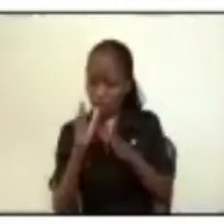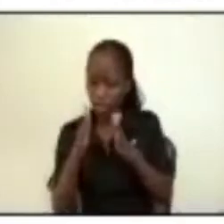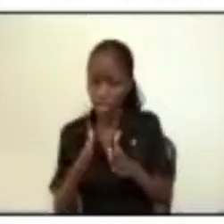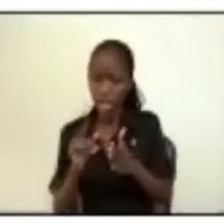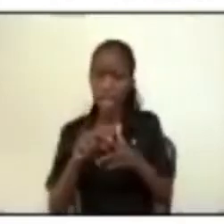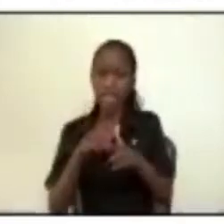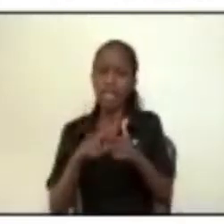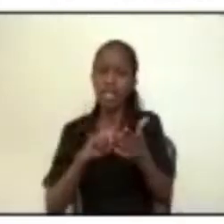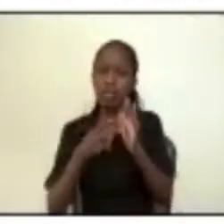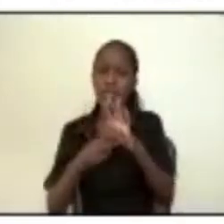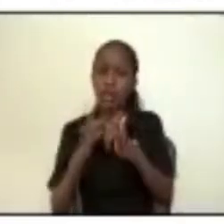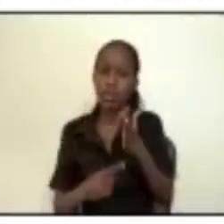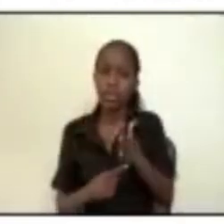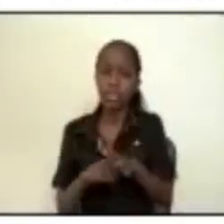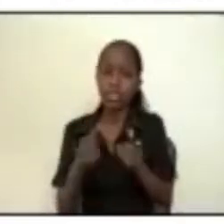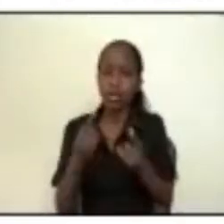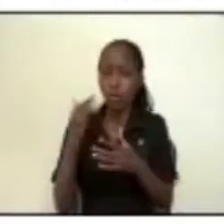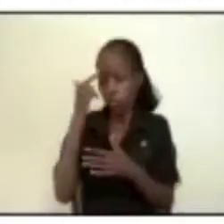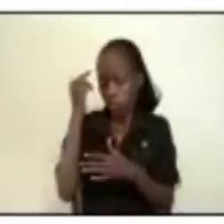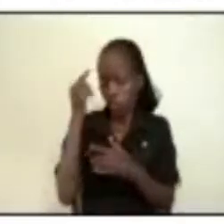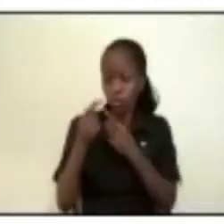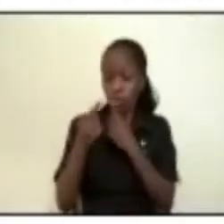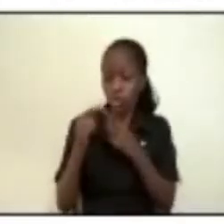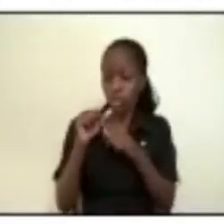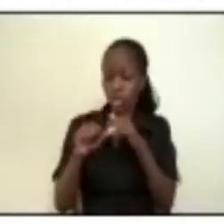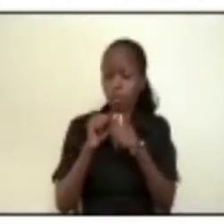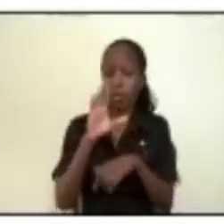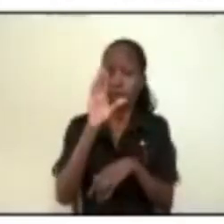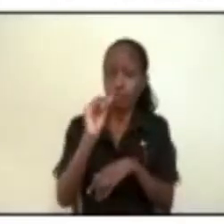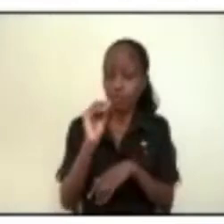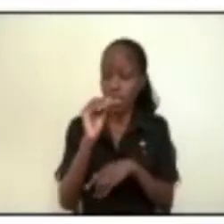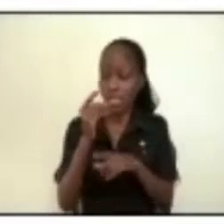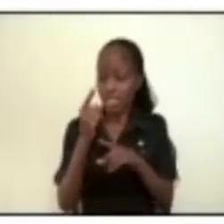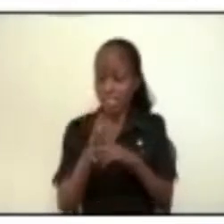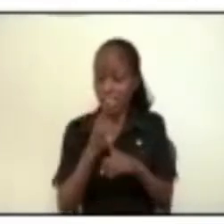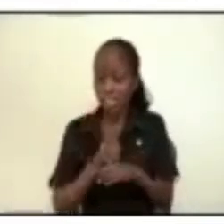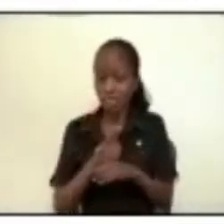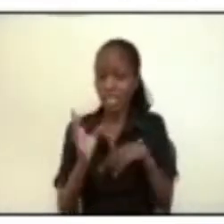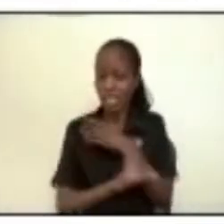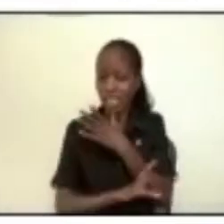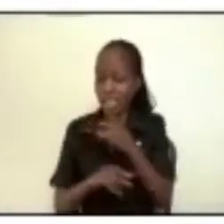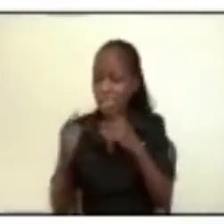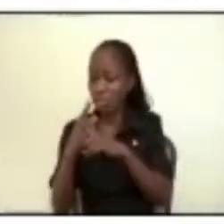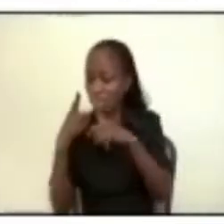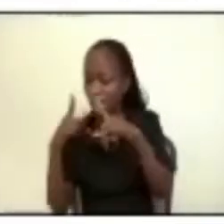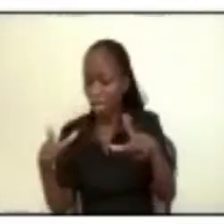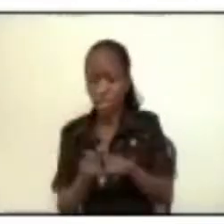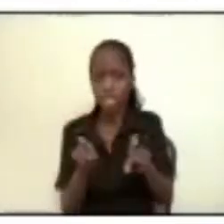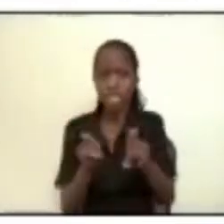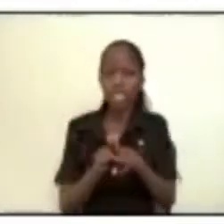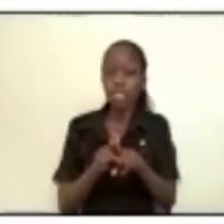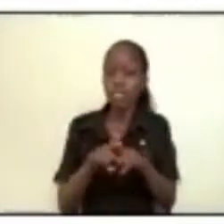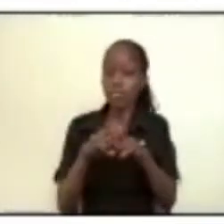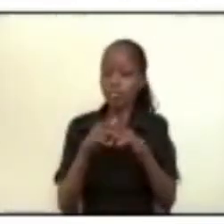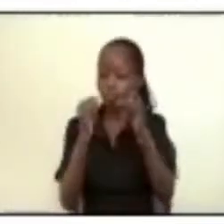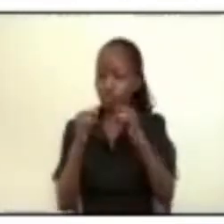50 different countries, different languages, different cultures. And then when you look at each country, each of them